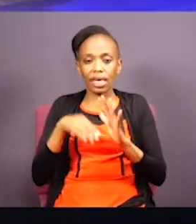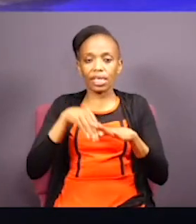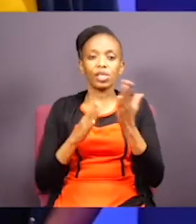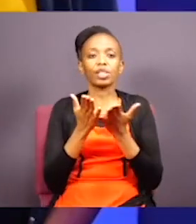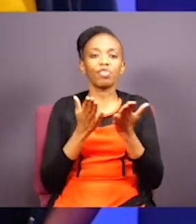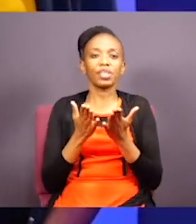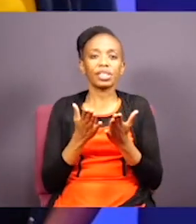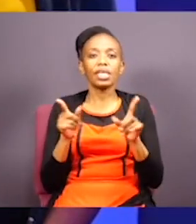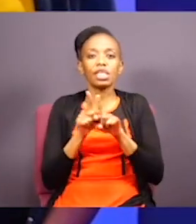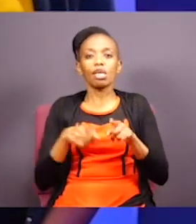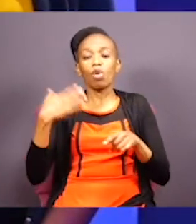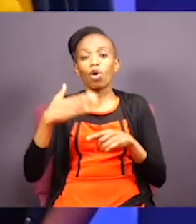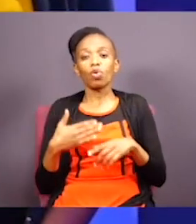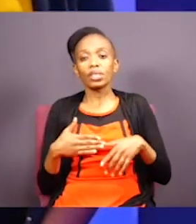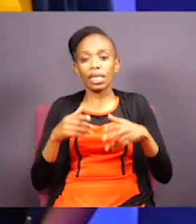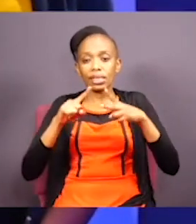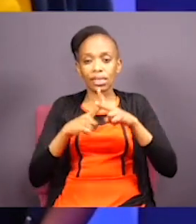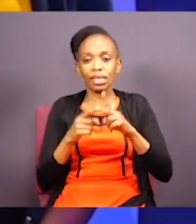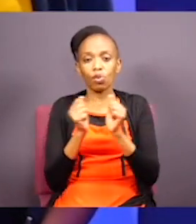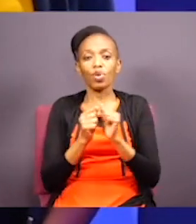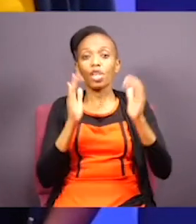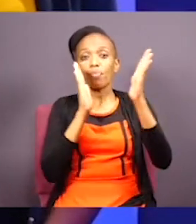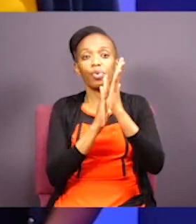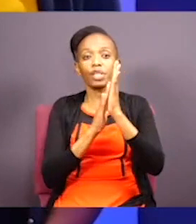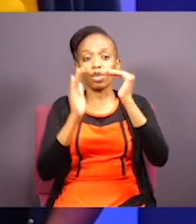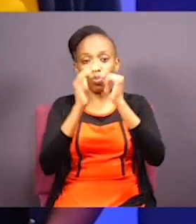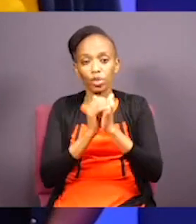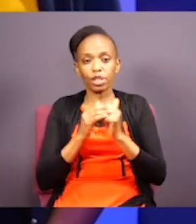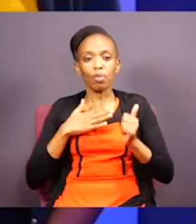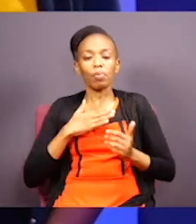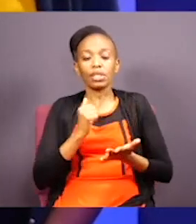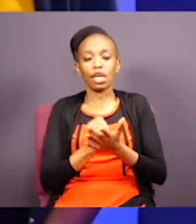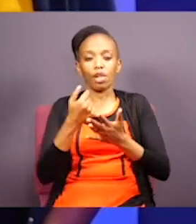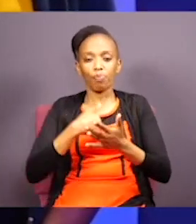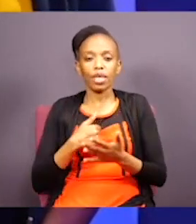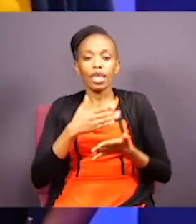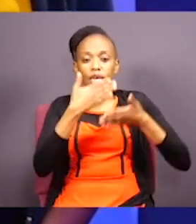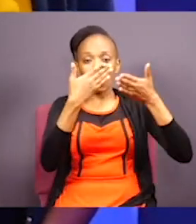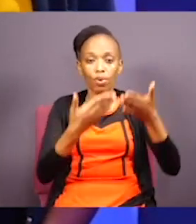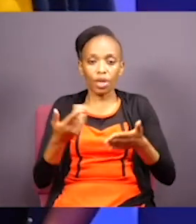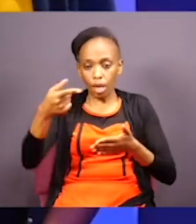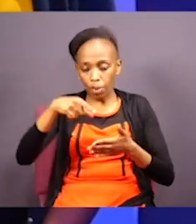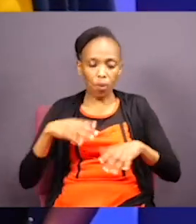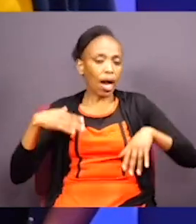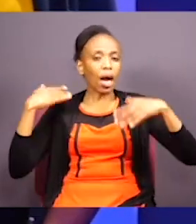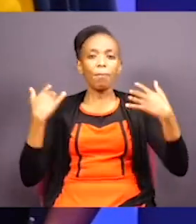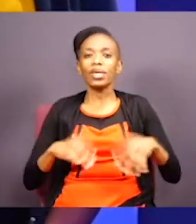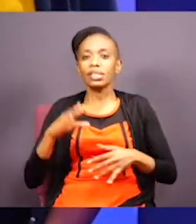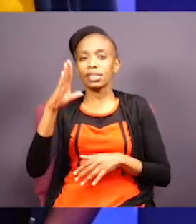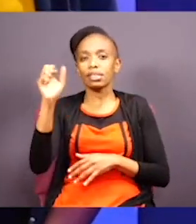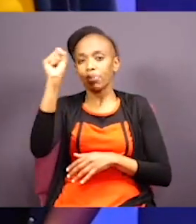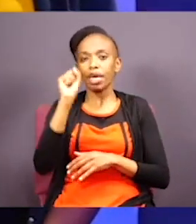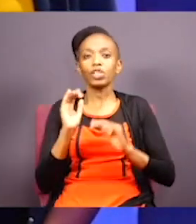the service. As always, let's get started with praise and worship. Please help me in welcoming our amazing